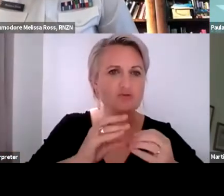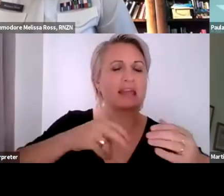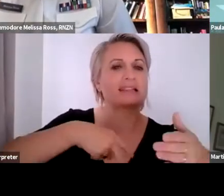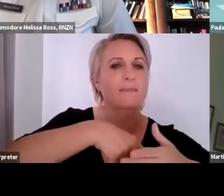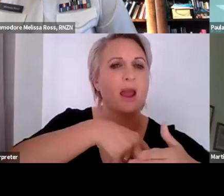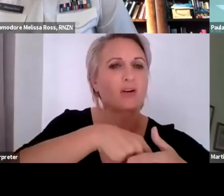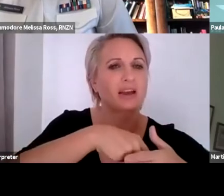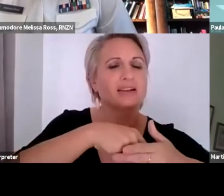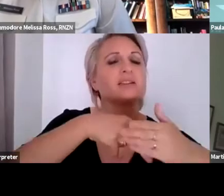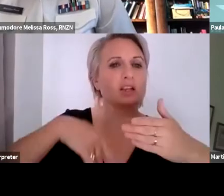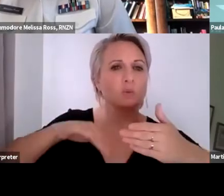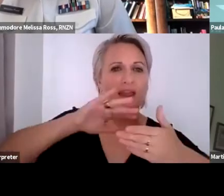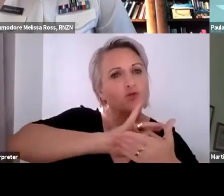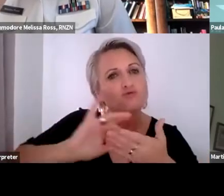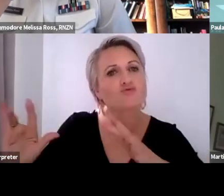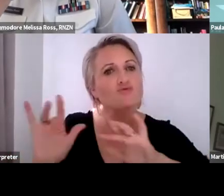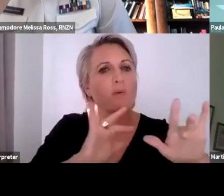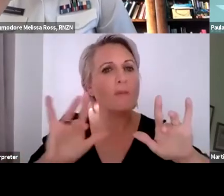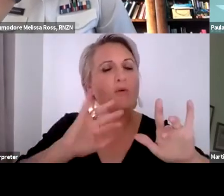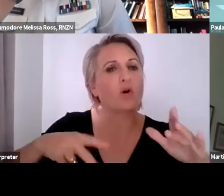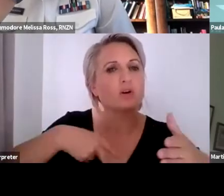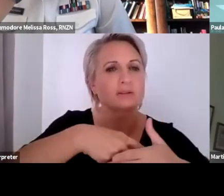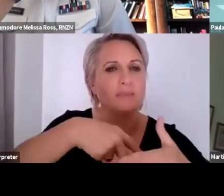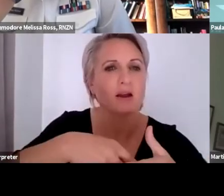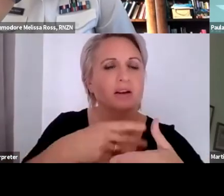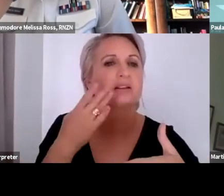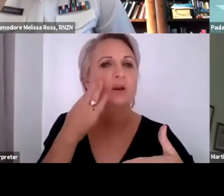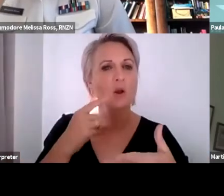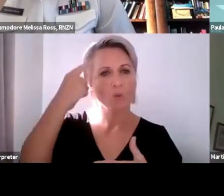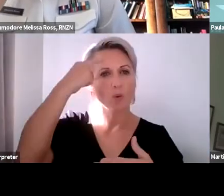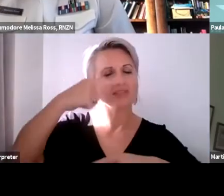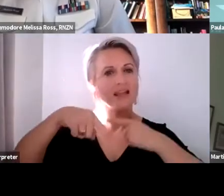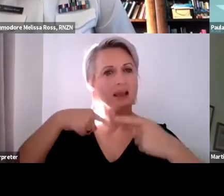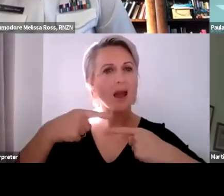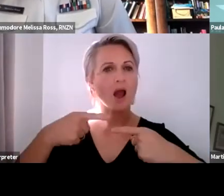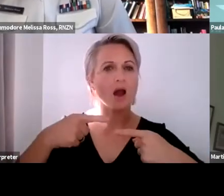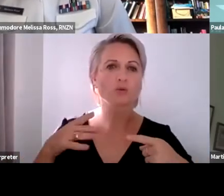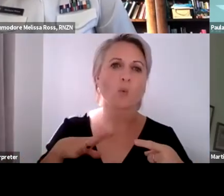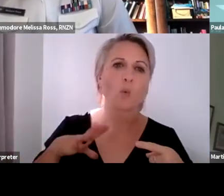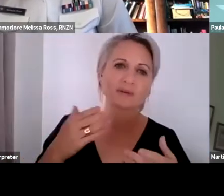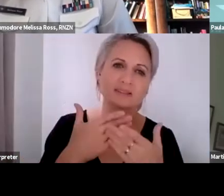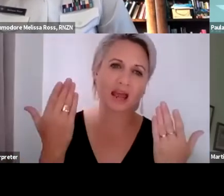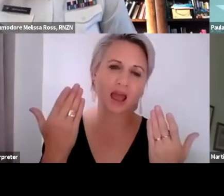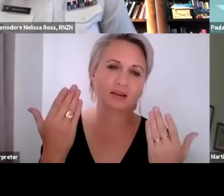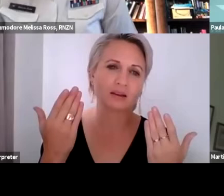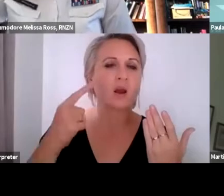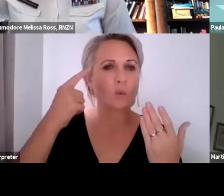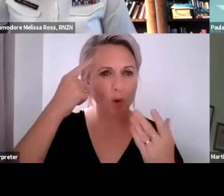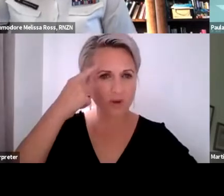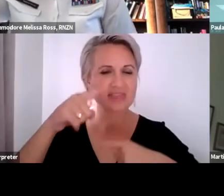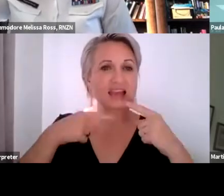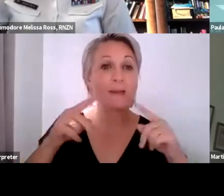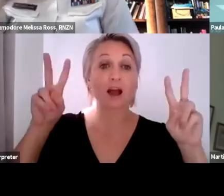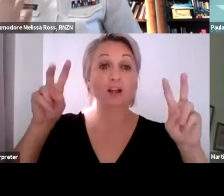about International Women's Day and the theme of choosing to challenge, I've been giving a lot of